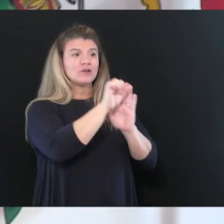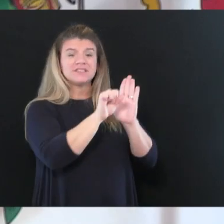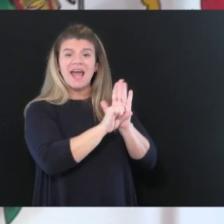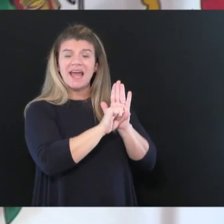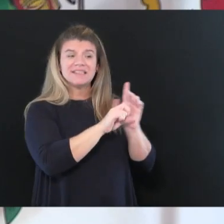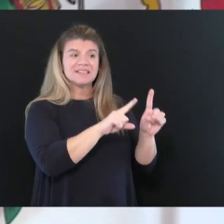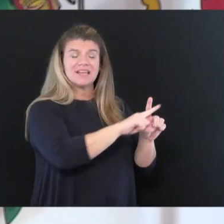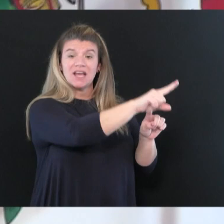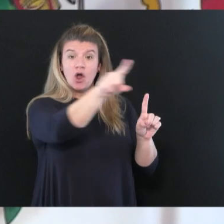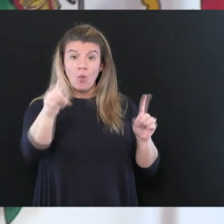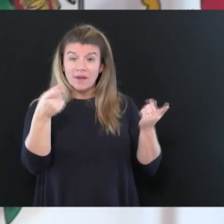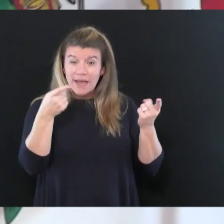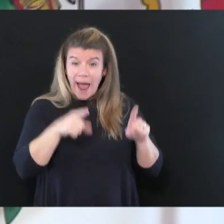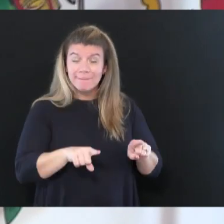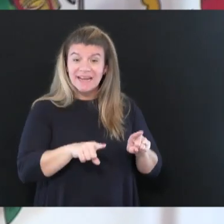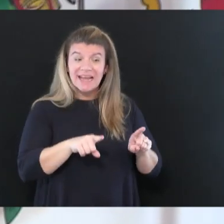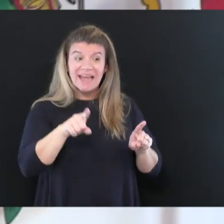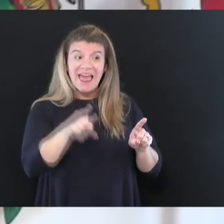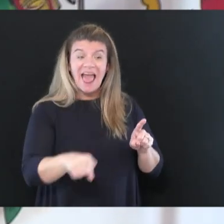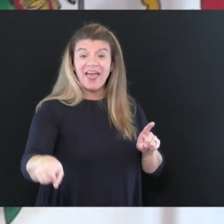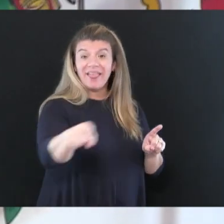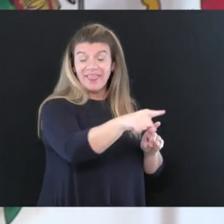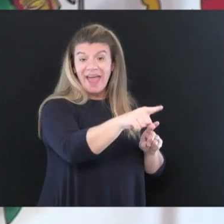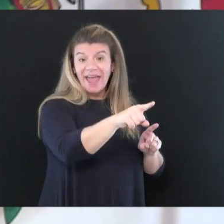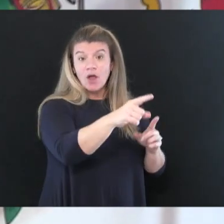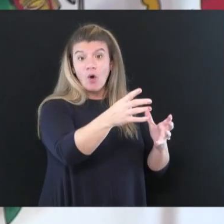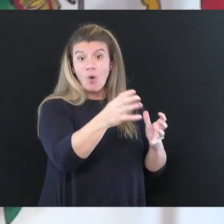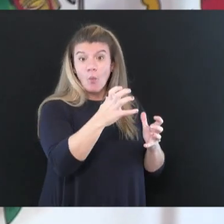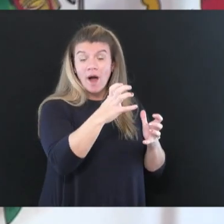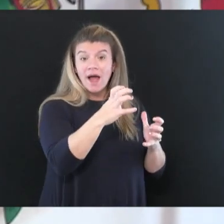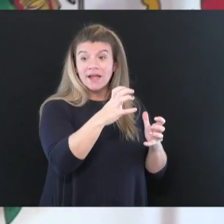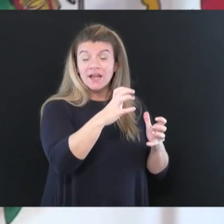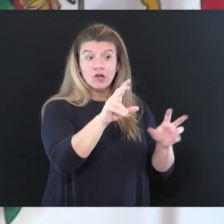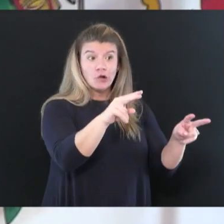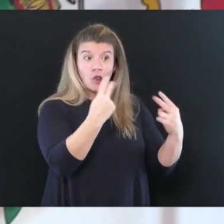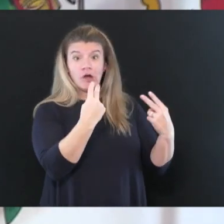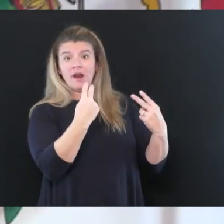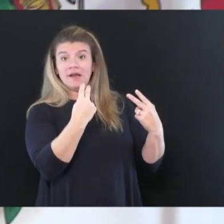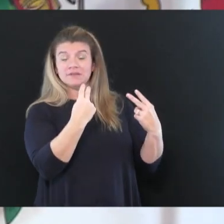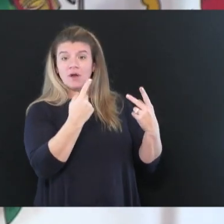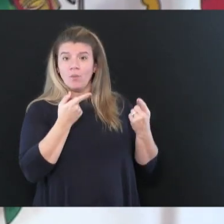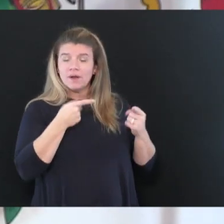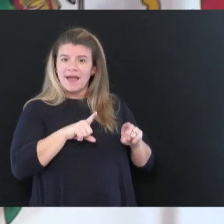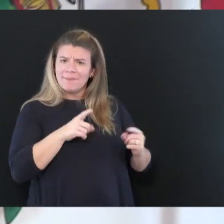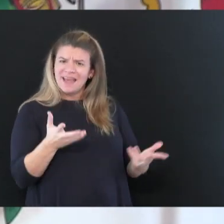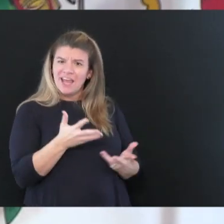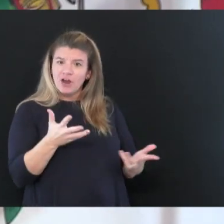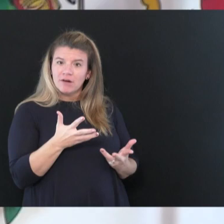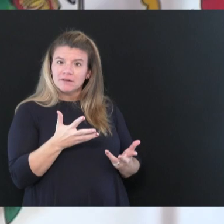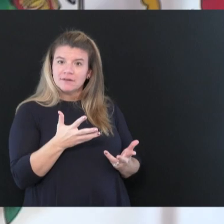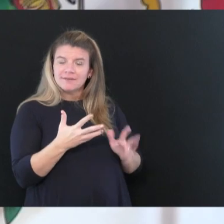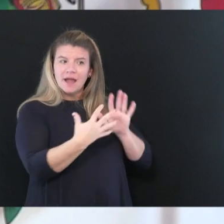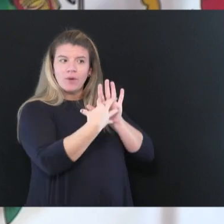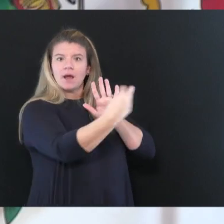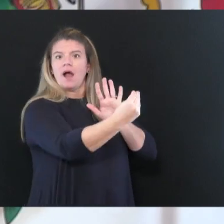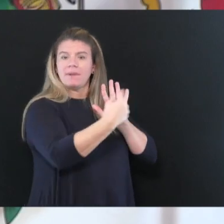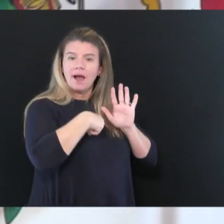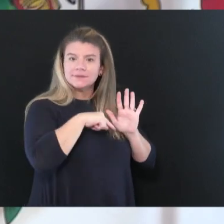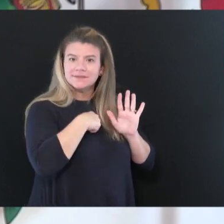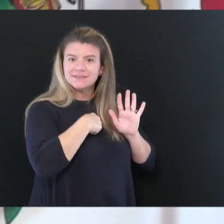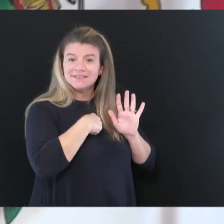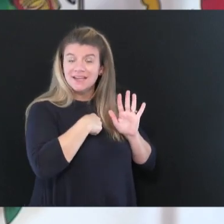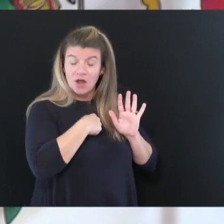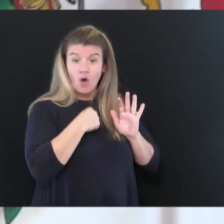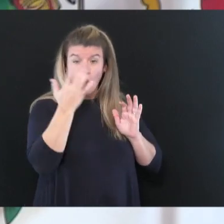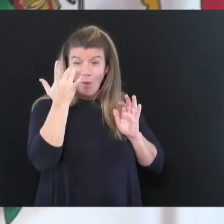what's happening more than anything is they're trying to learn from what in the world is going on and has gone on in West Virginia. Because when you just